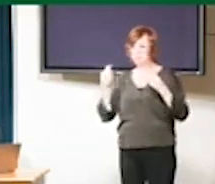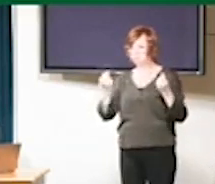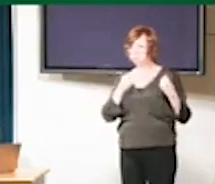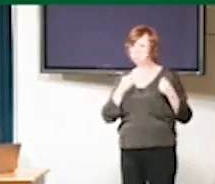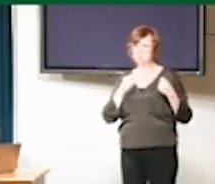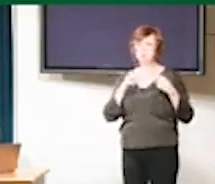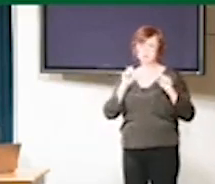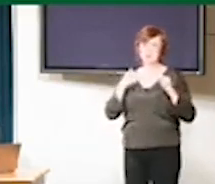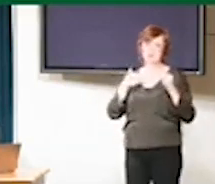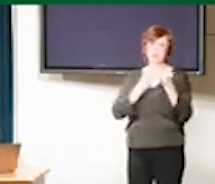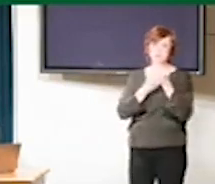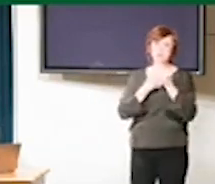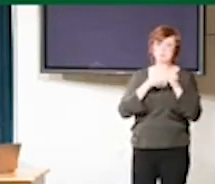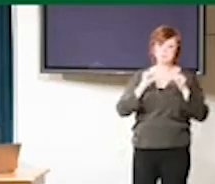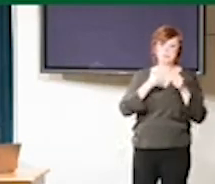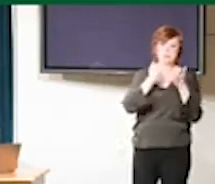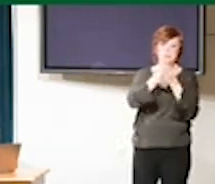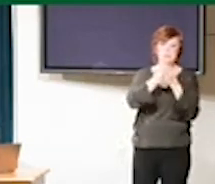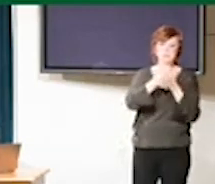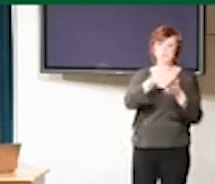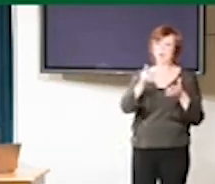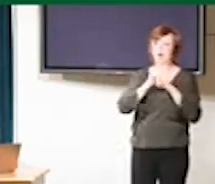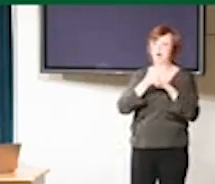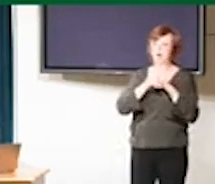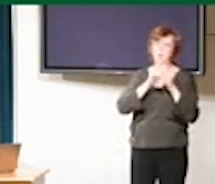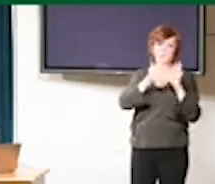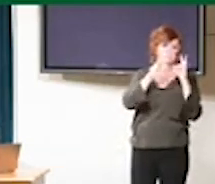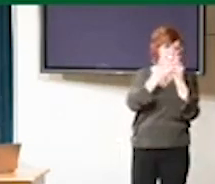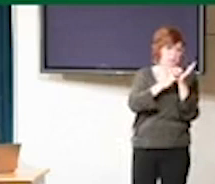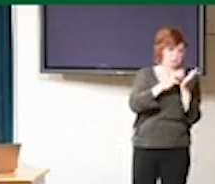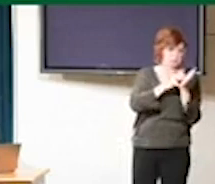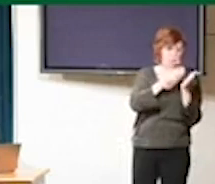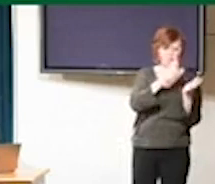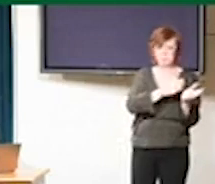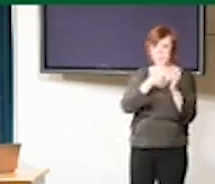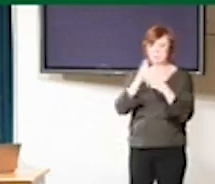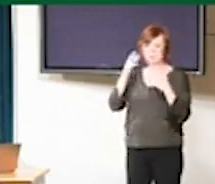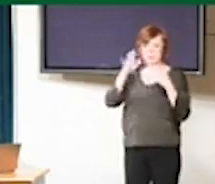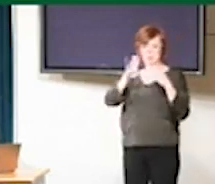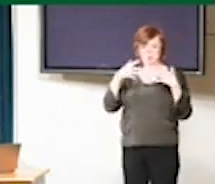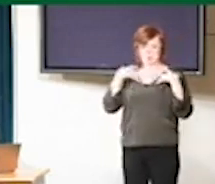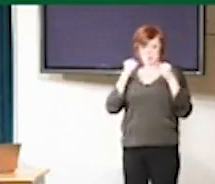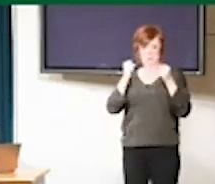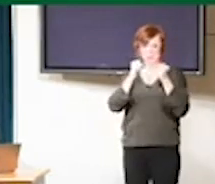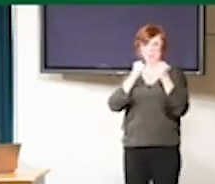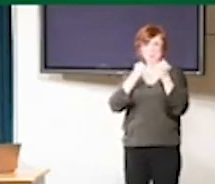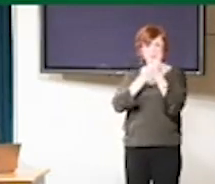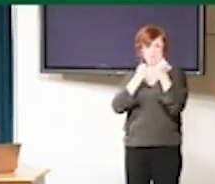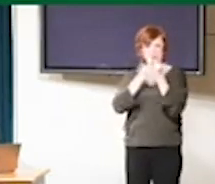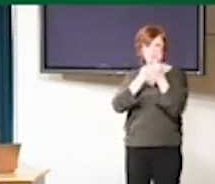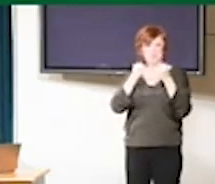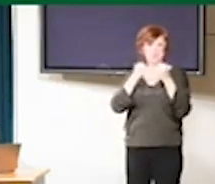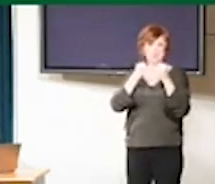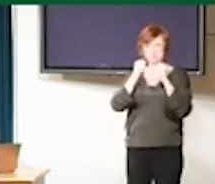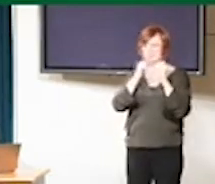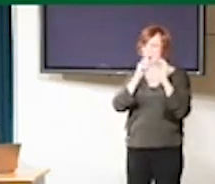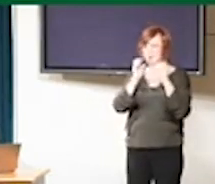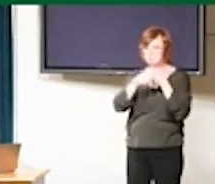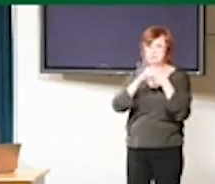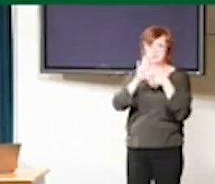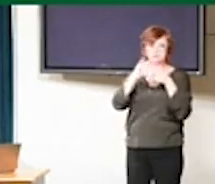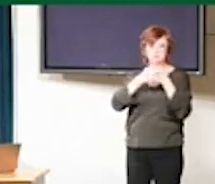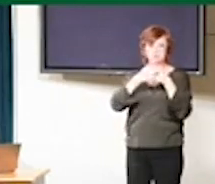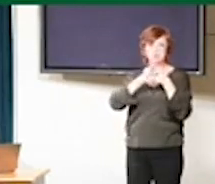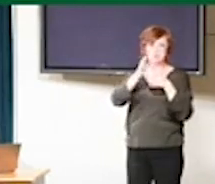physician. You can get in touch with mental health supports in your area of the province and in your community, or you can call the 811 health